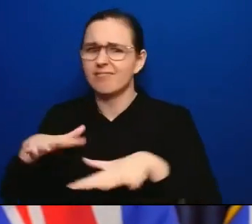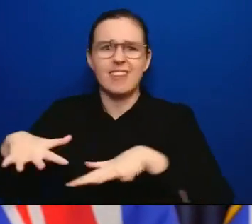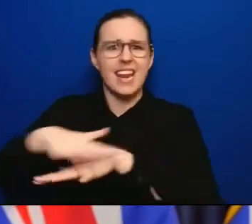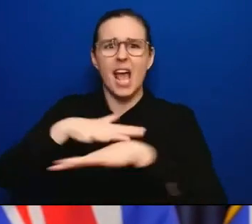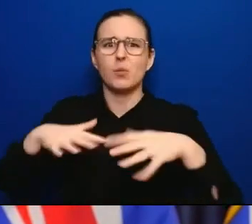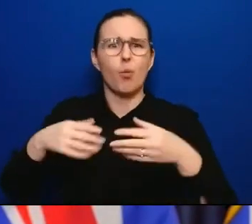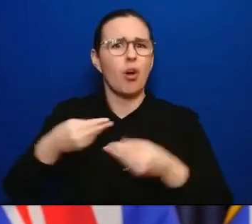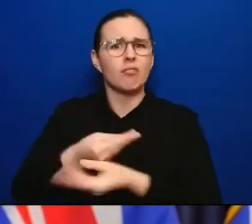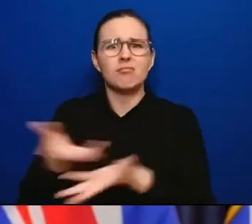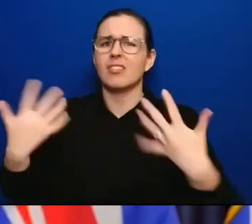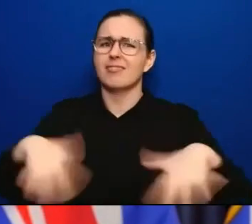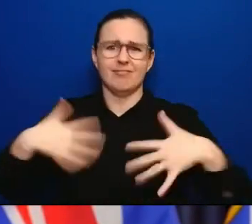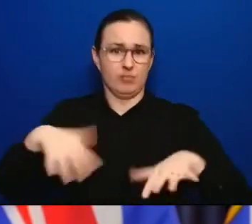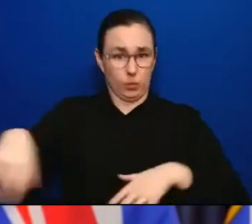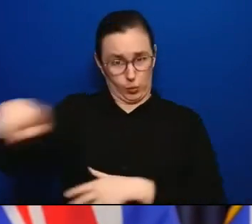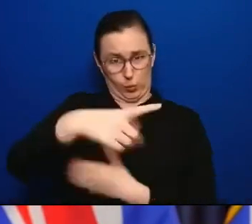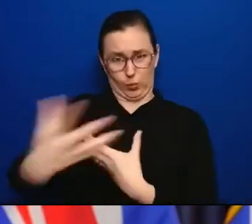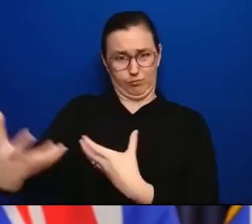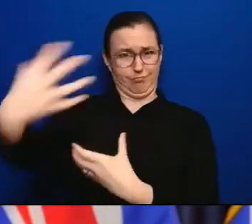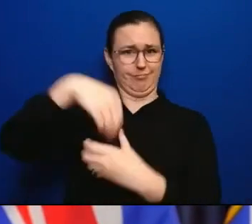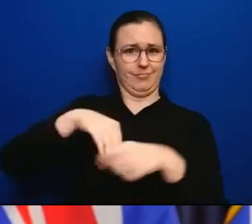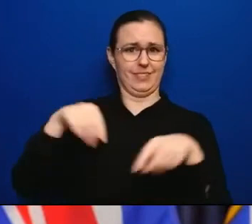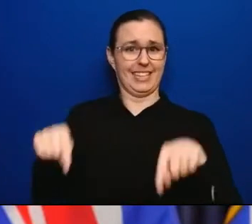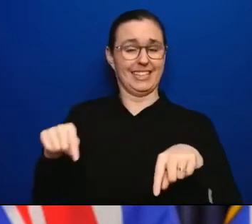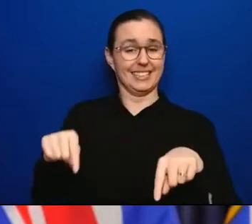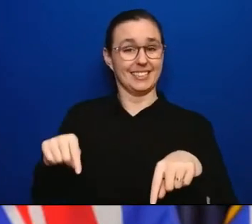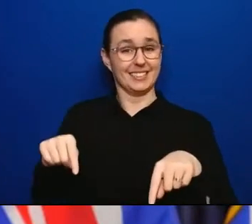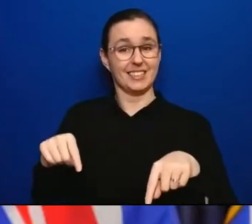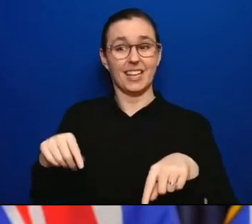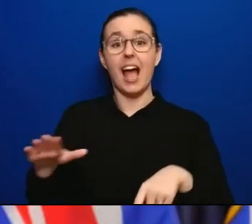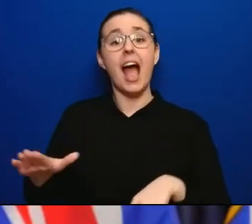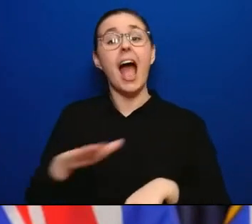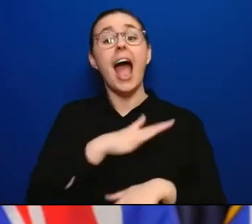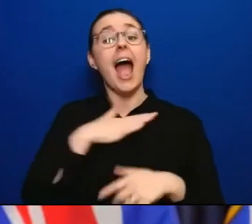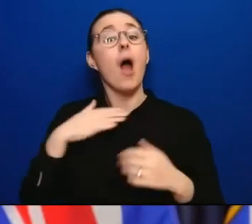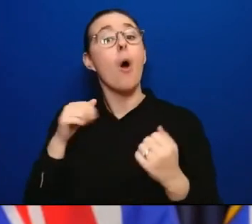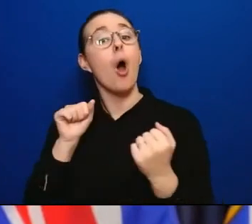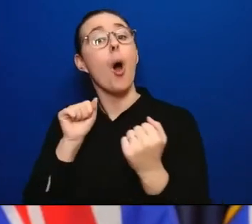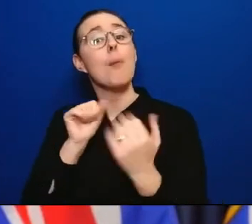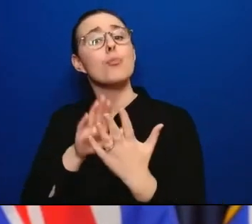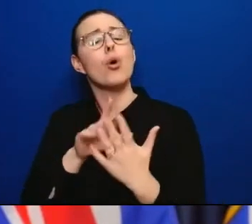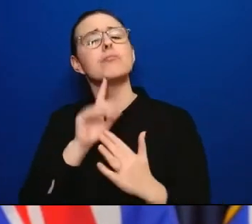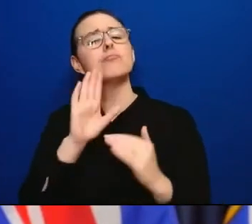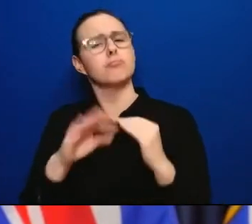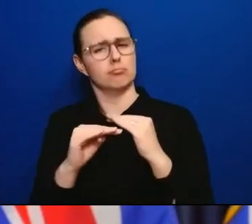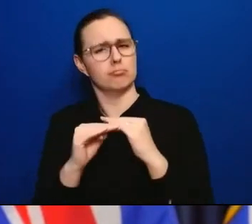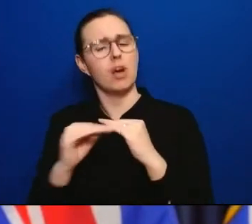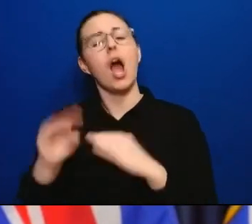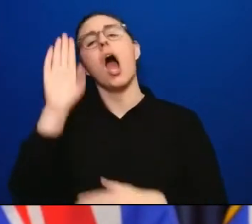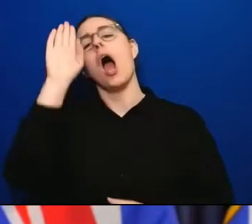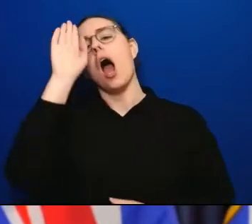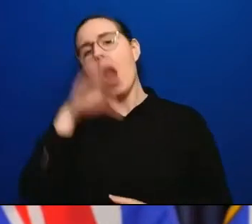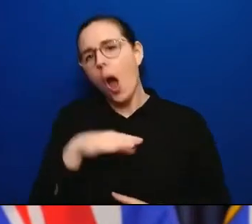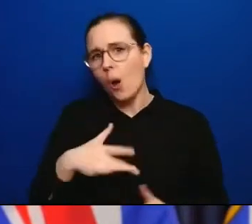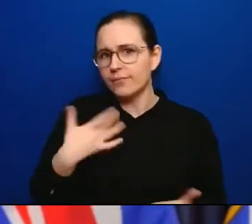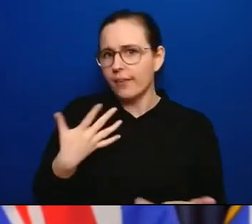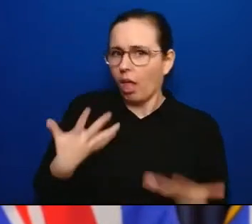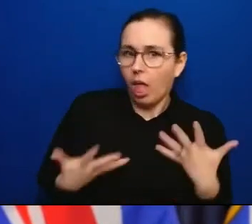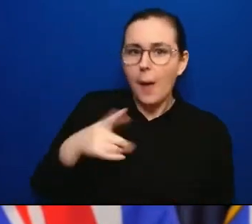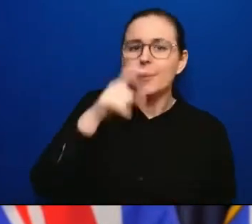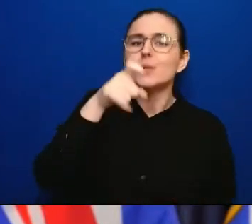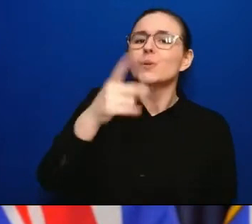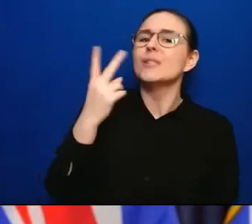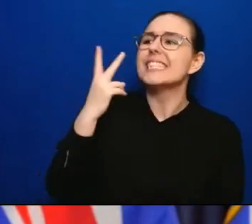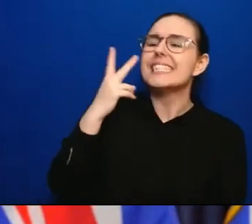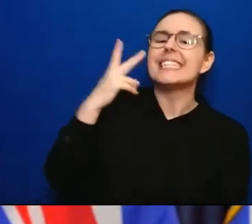else. All of those people have been part of it. So we've had a consistent approach. I know it feels like when you're here that these are